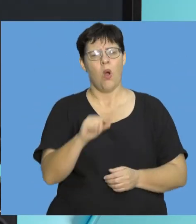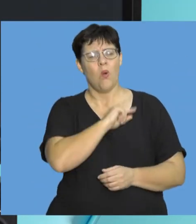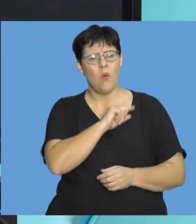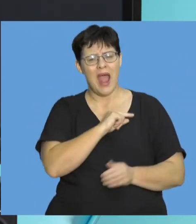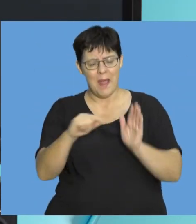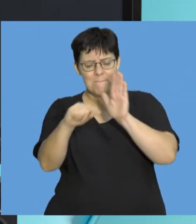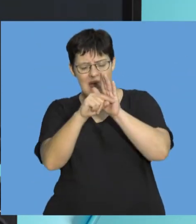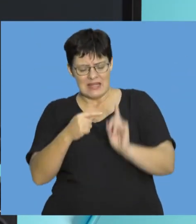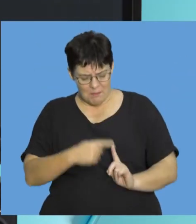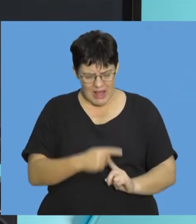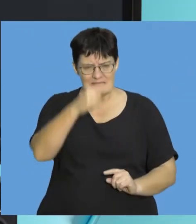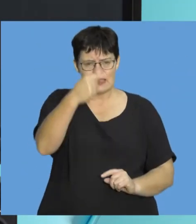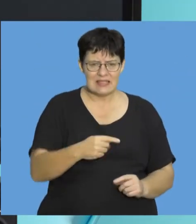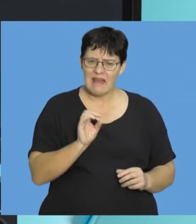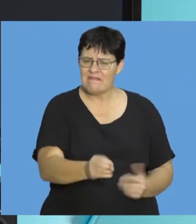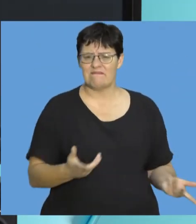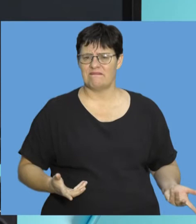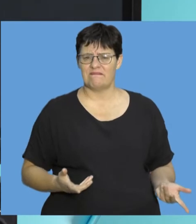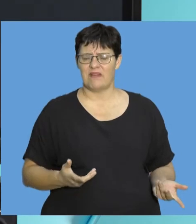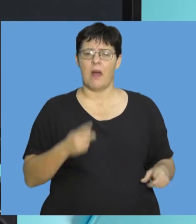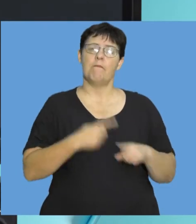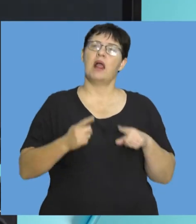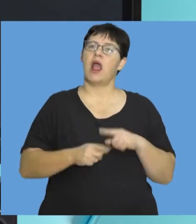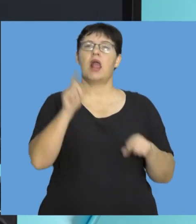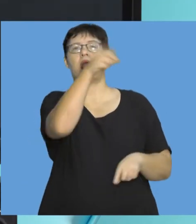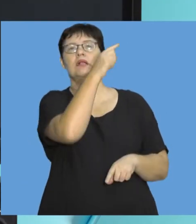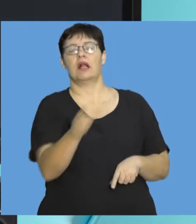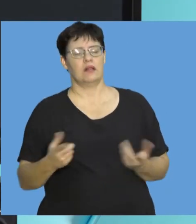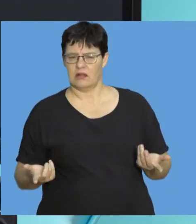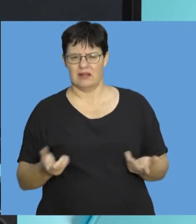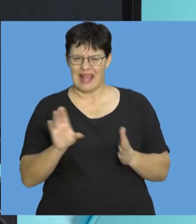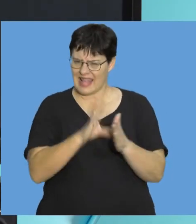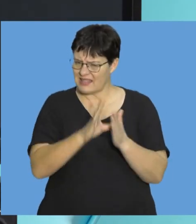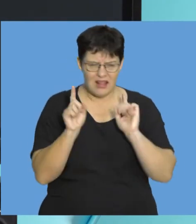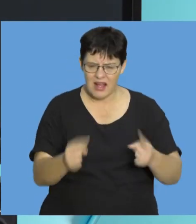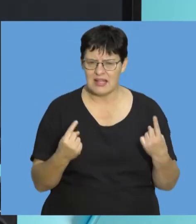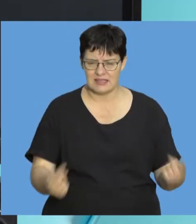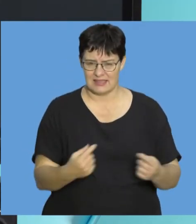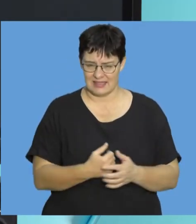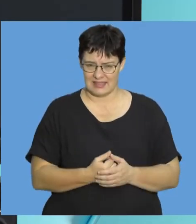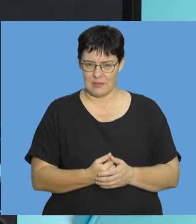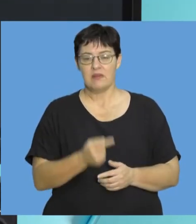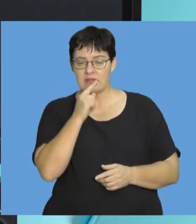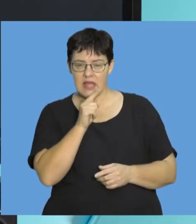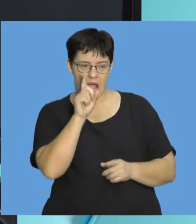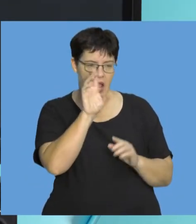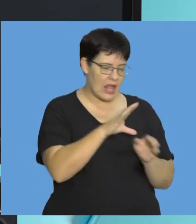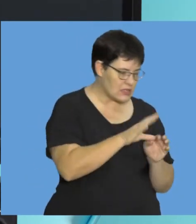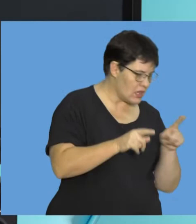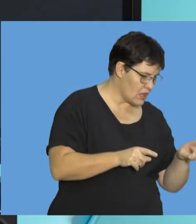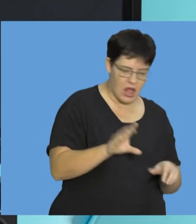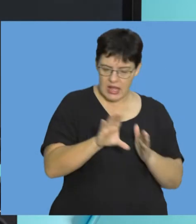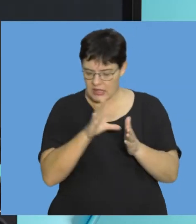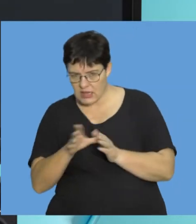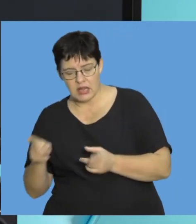a minus and a plus between these terms. So you don't play around with cancelling. Right? Although you can see if I cancel the first two, I cancel